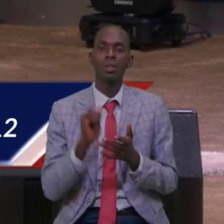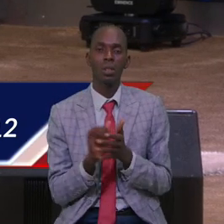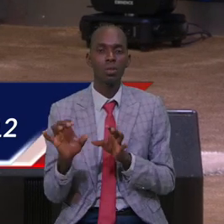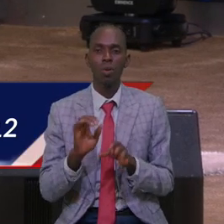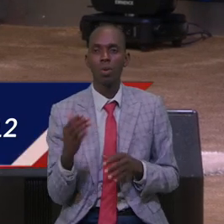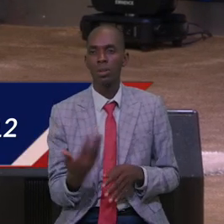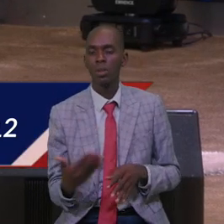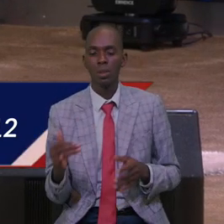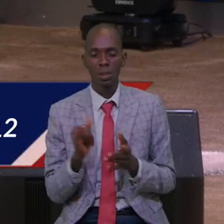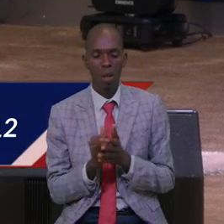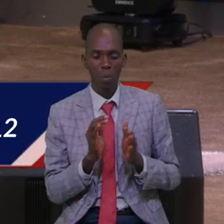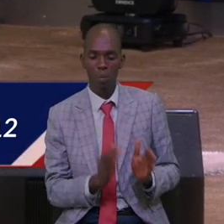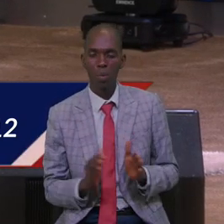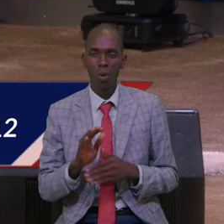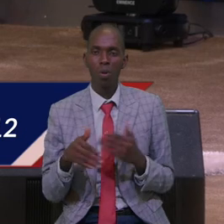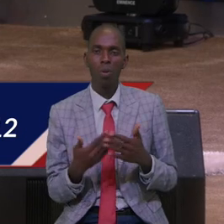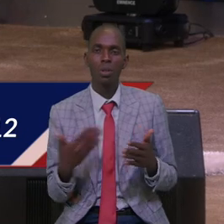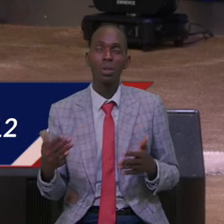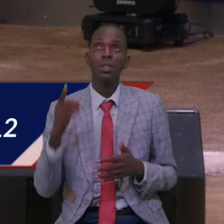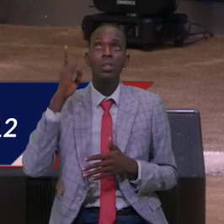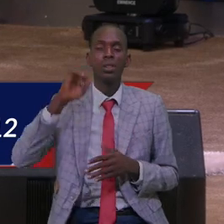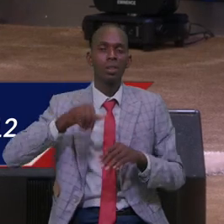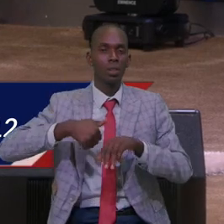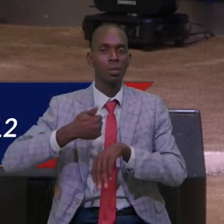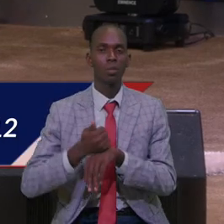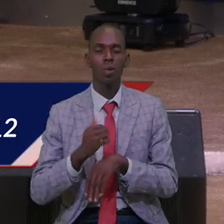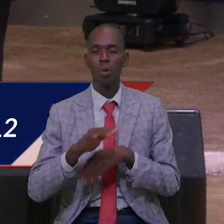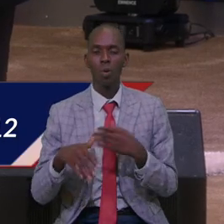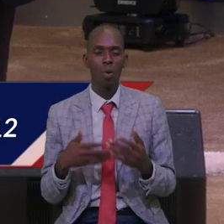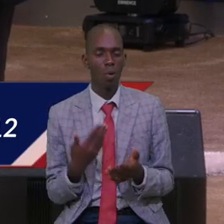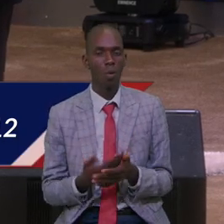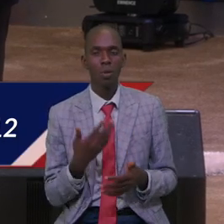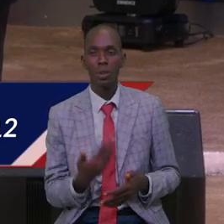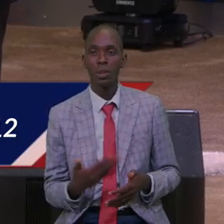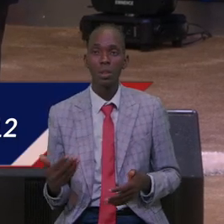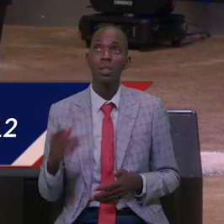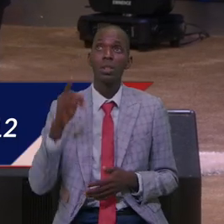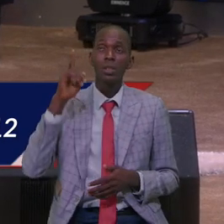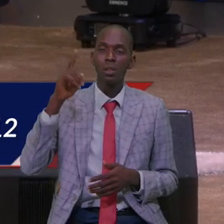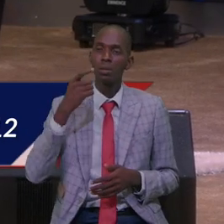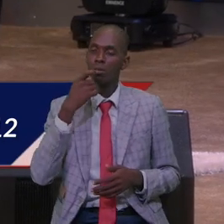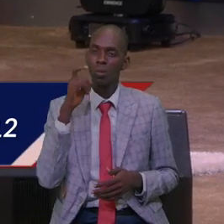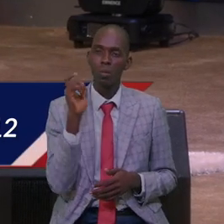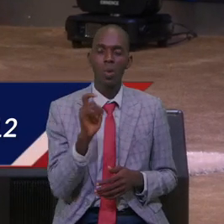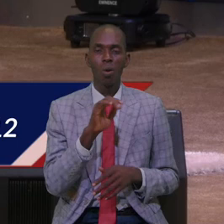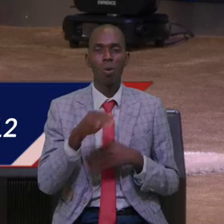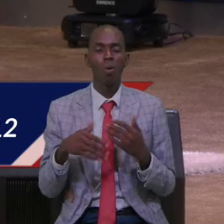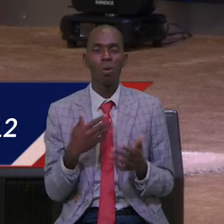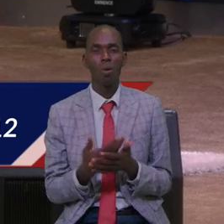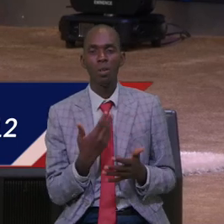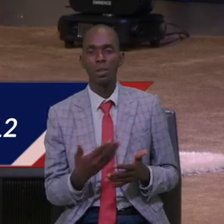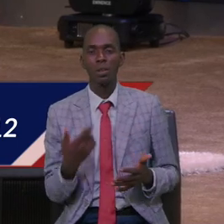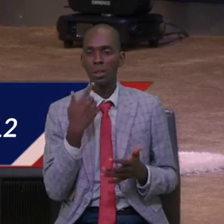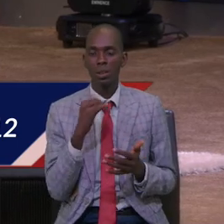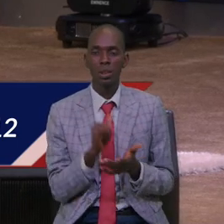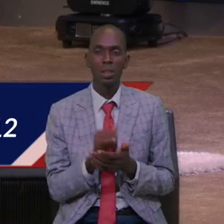God that plans all this, is God that ordains all this, is God that decrees all this. It says, in